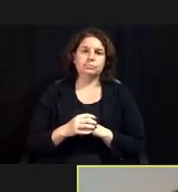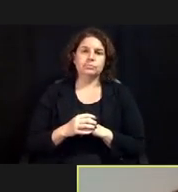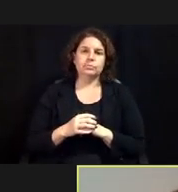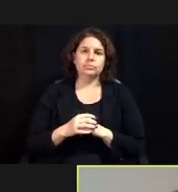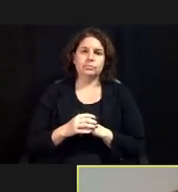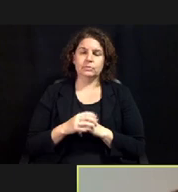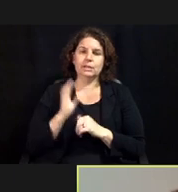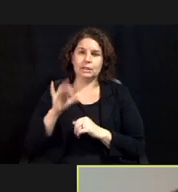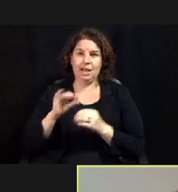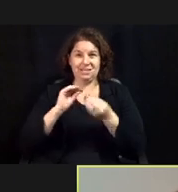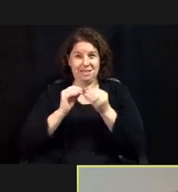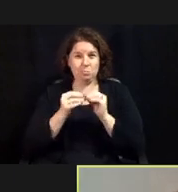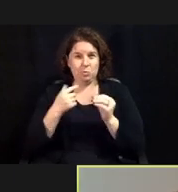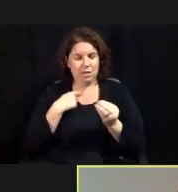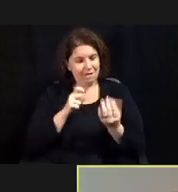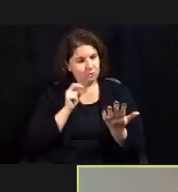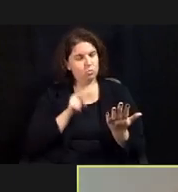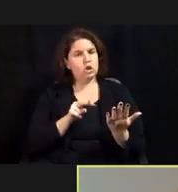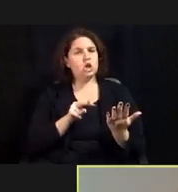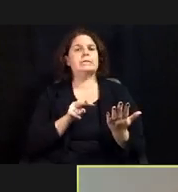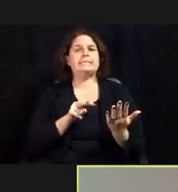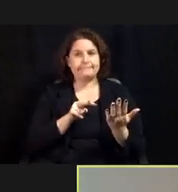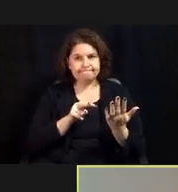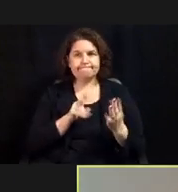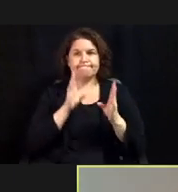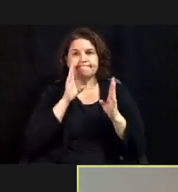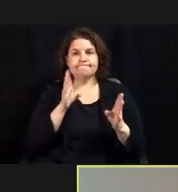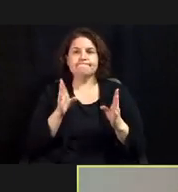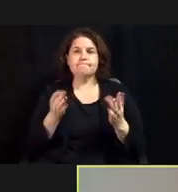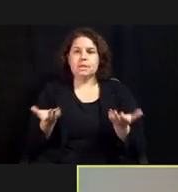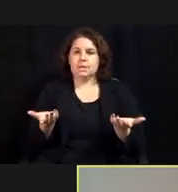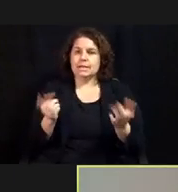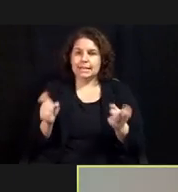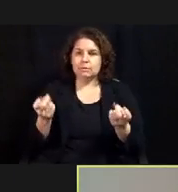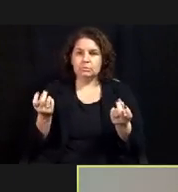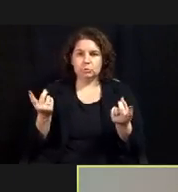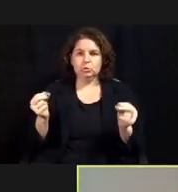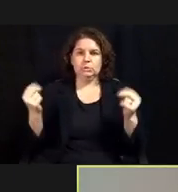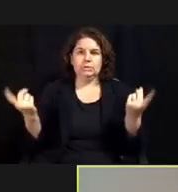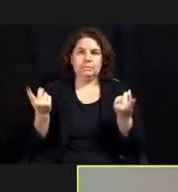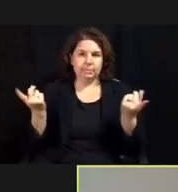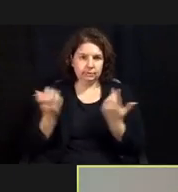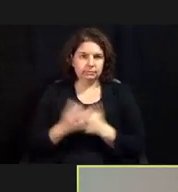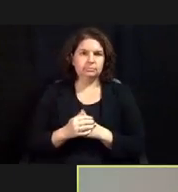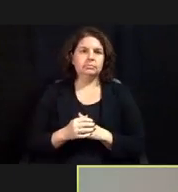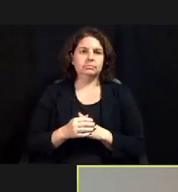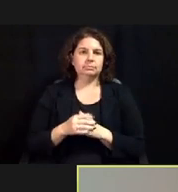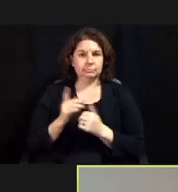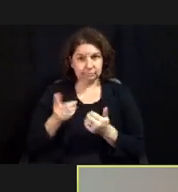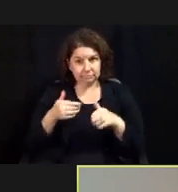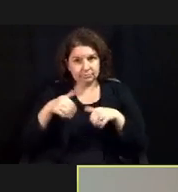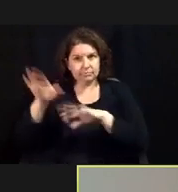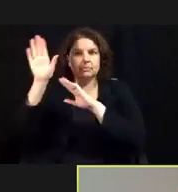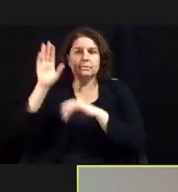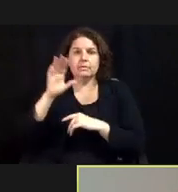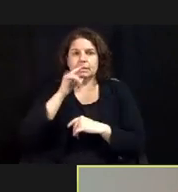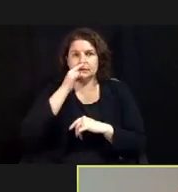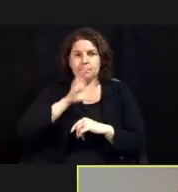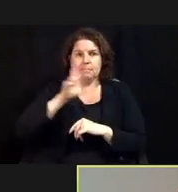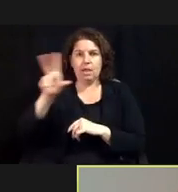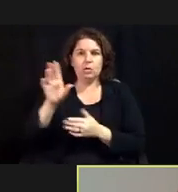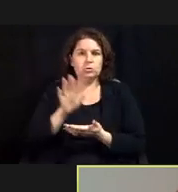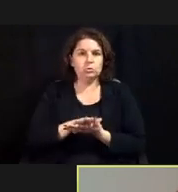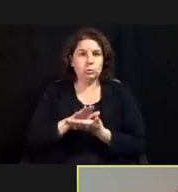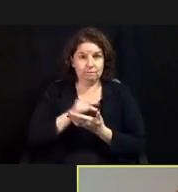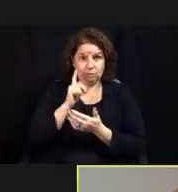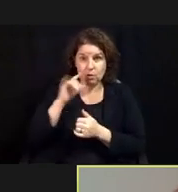Not that we would just simply return children to school for that alone, but it is an